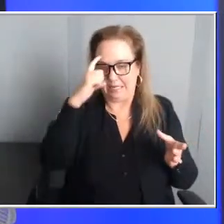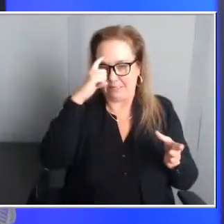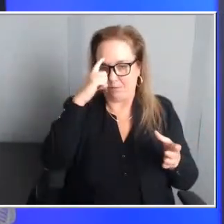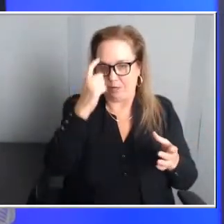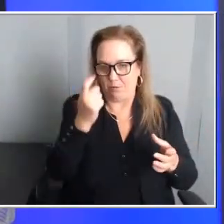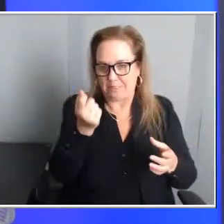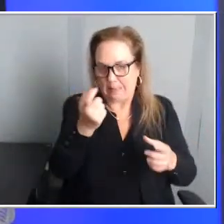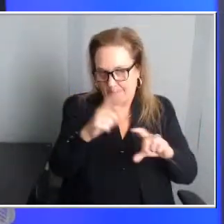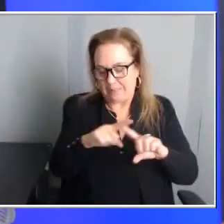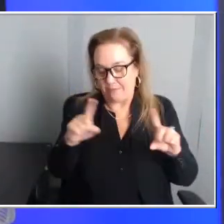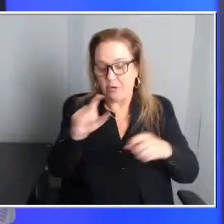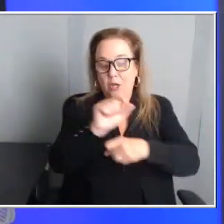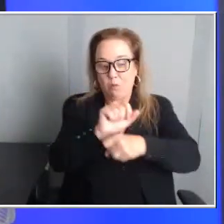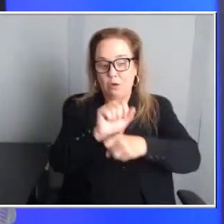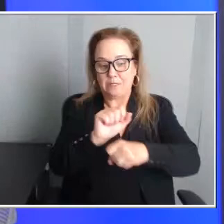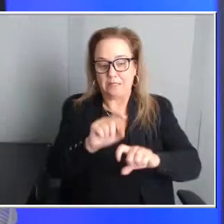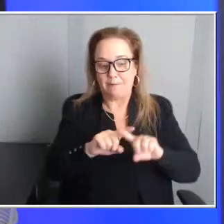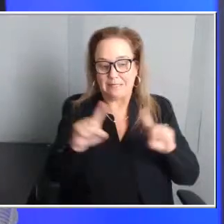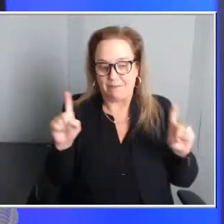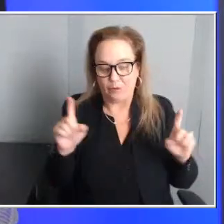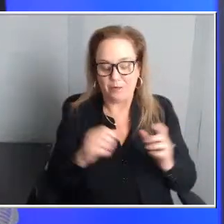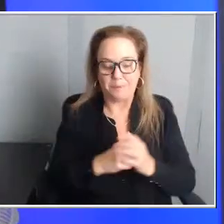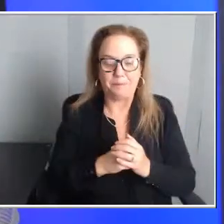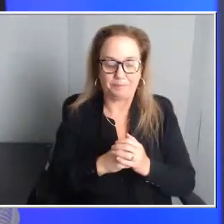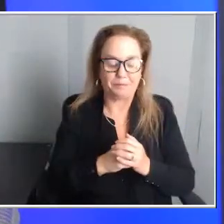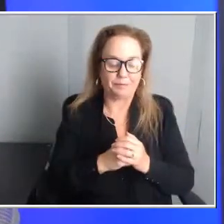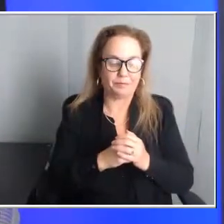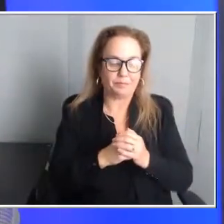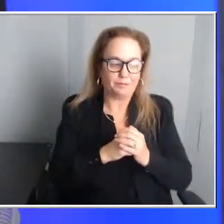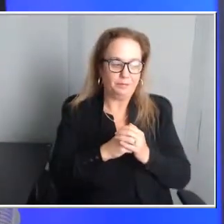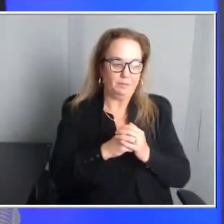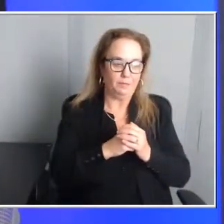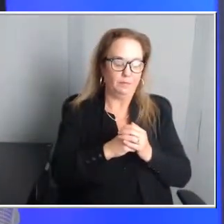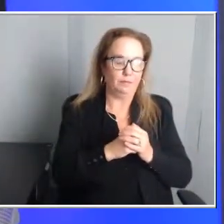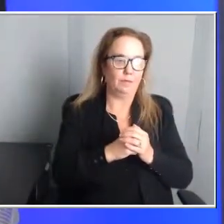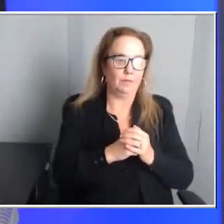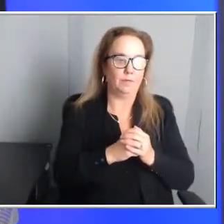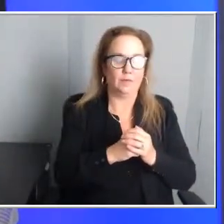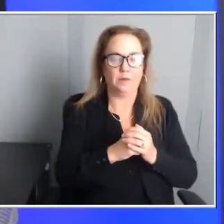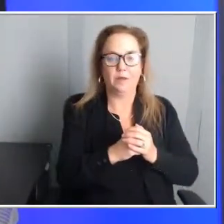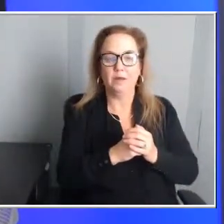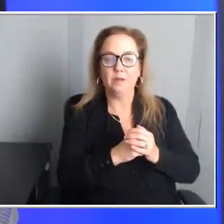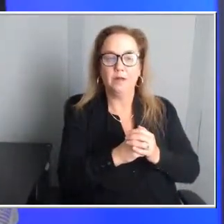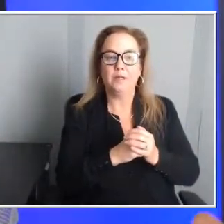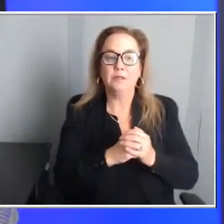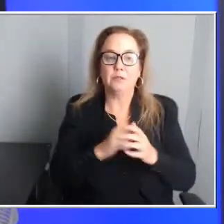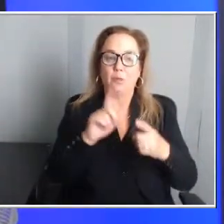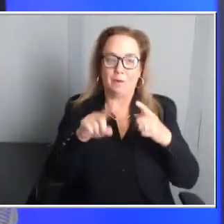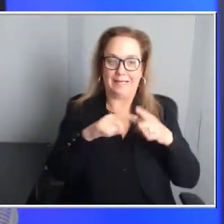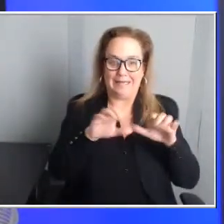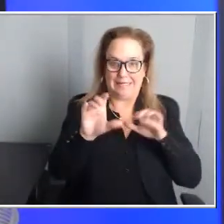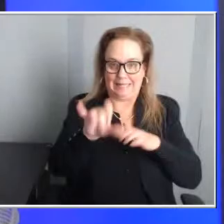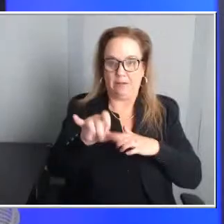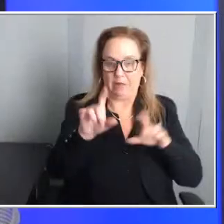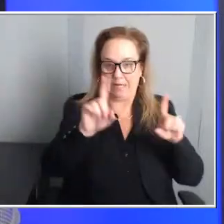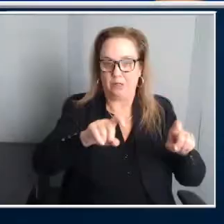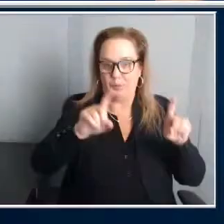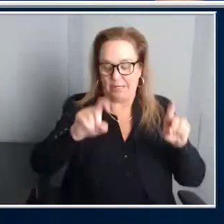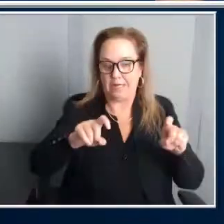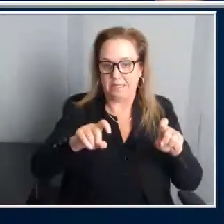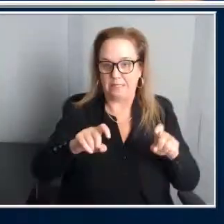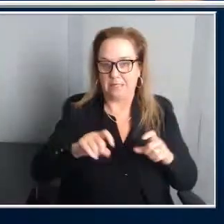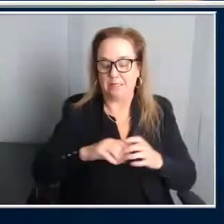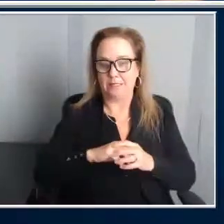differently. It works, but it just works a little differently. Totally. And so once they did that, we were able to get through the tests, and he did end up